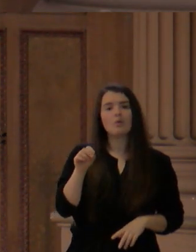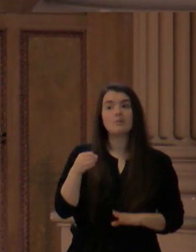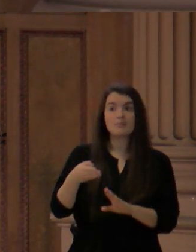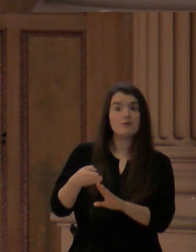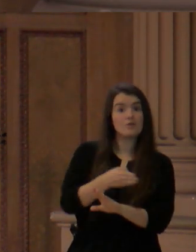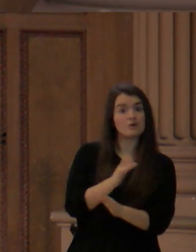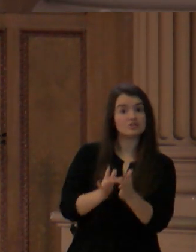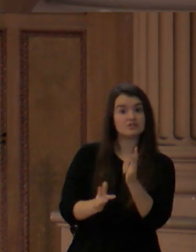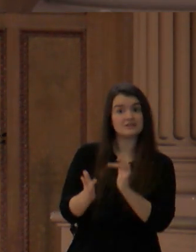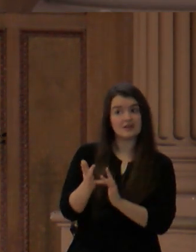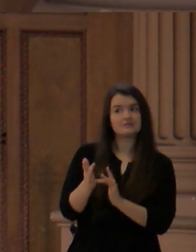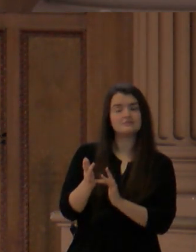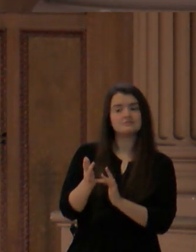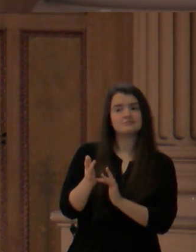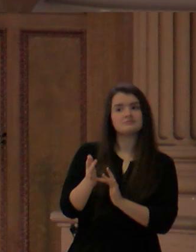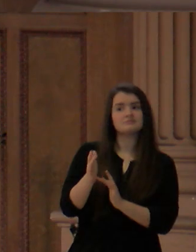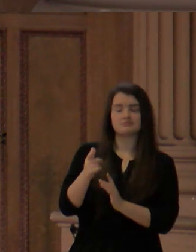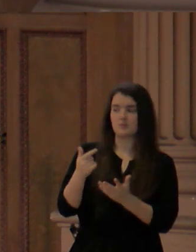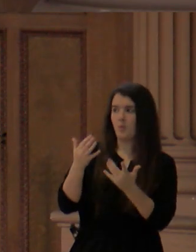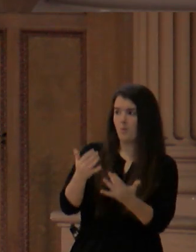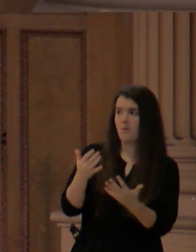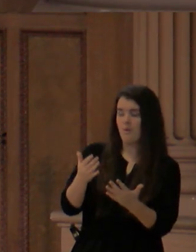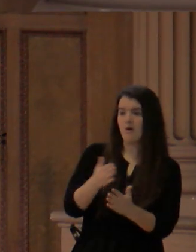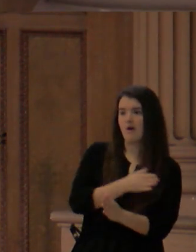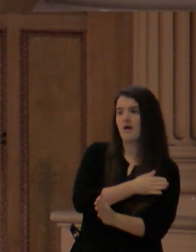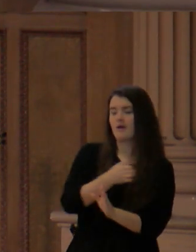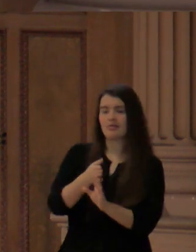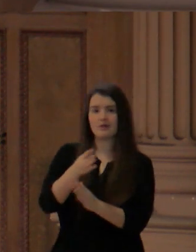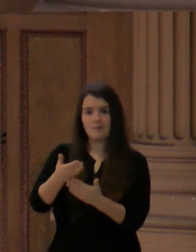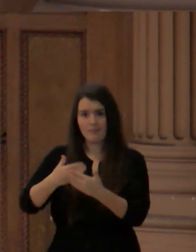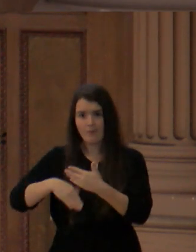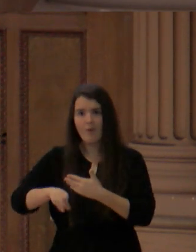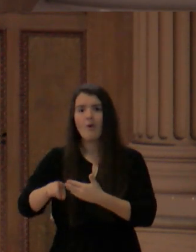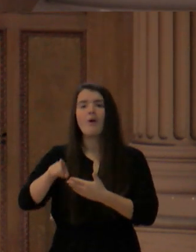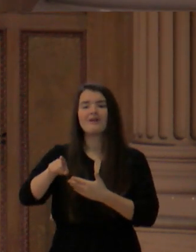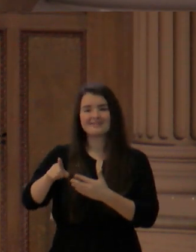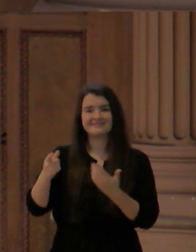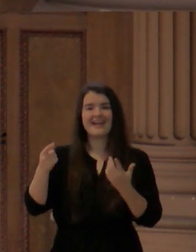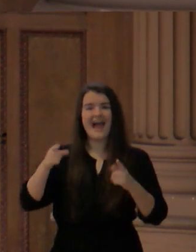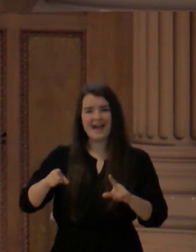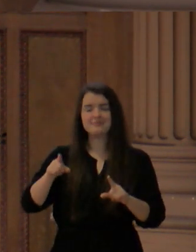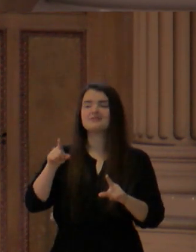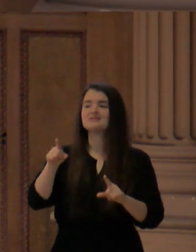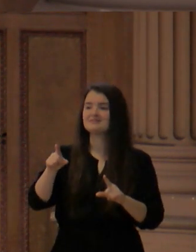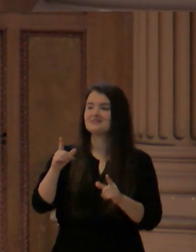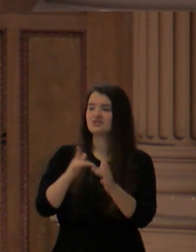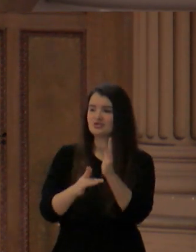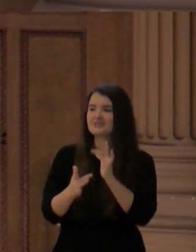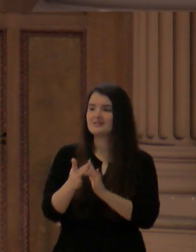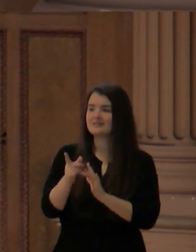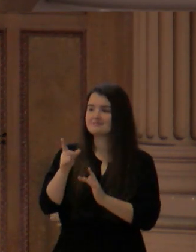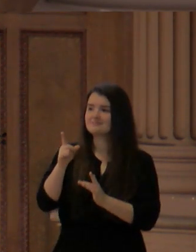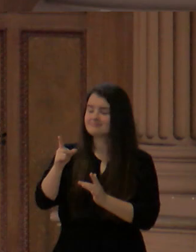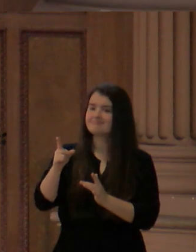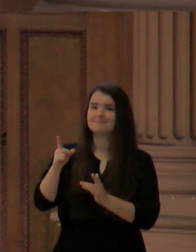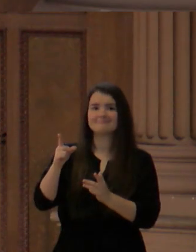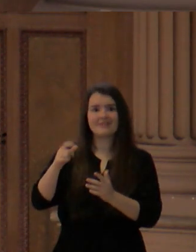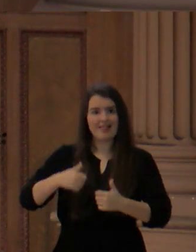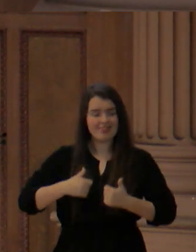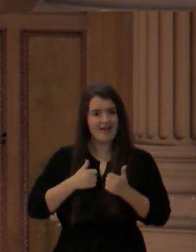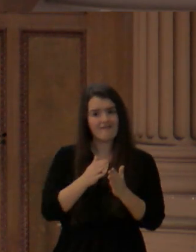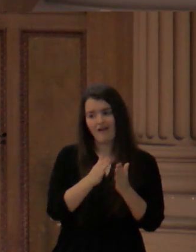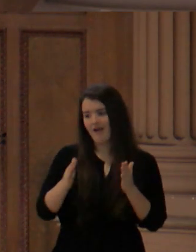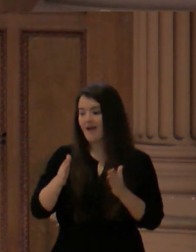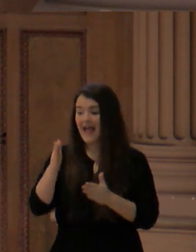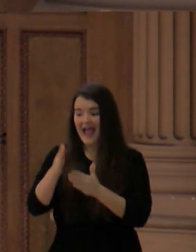on Christmas, we get our hope and courage because he made another promise that he's going to come again for us. And so we wait again for